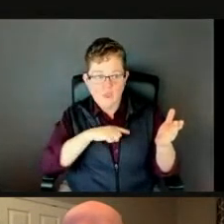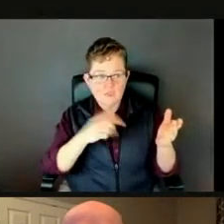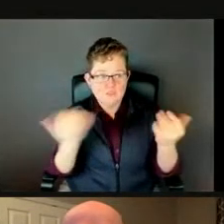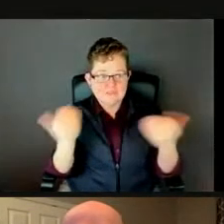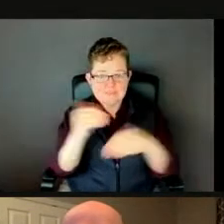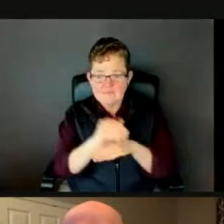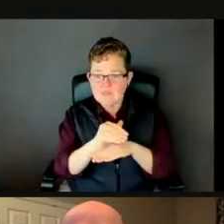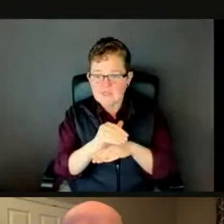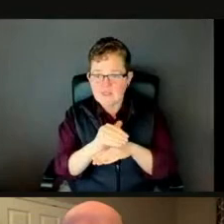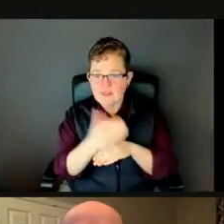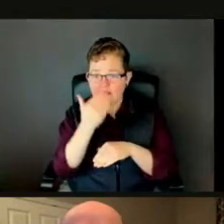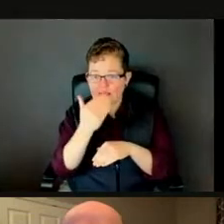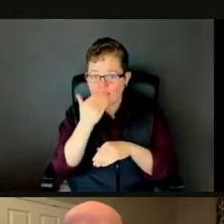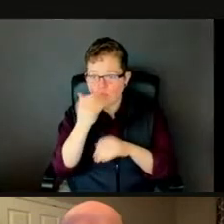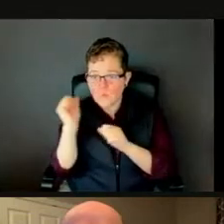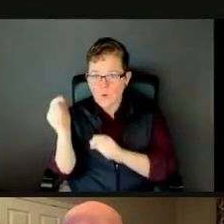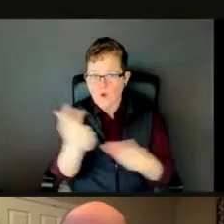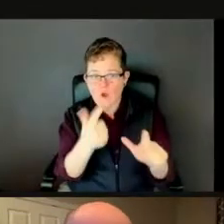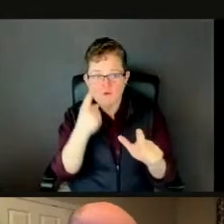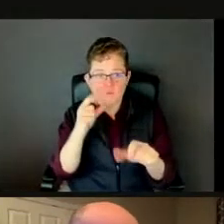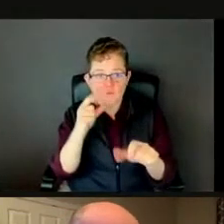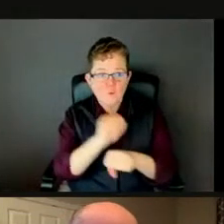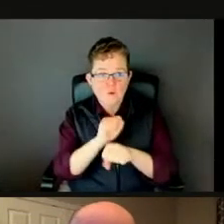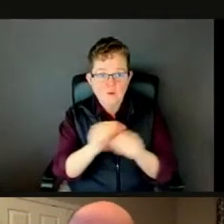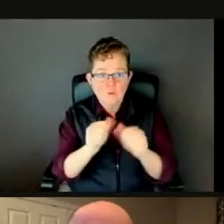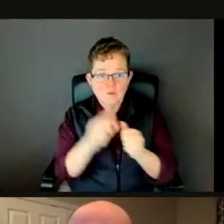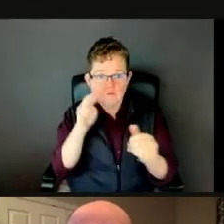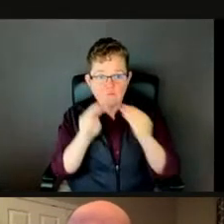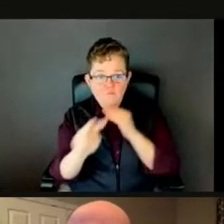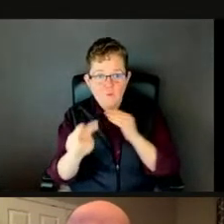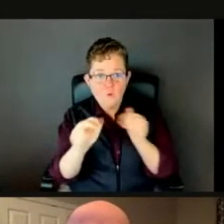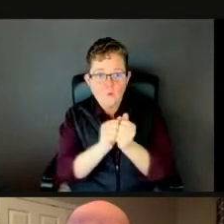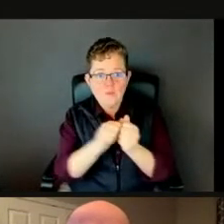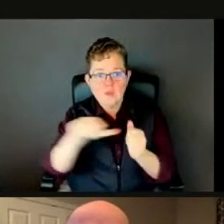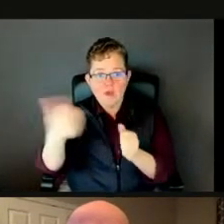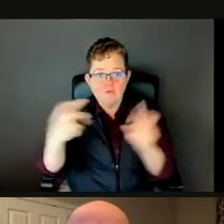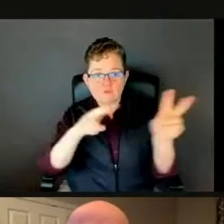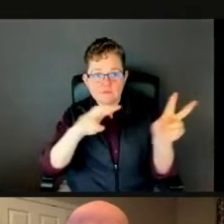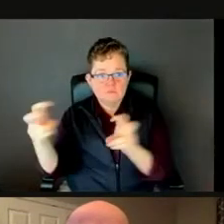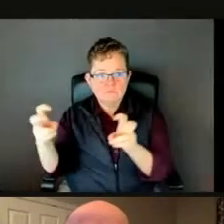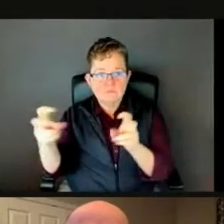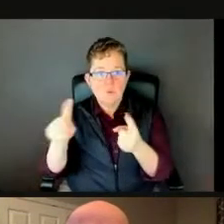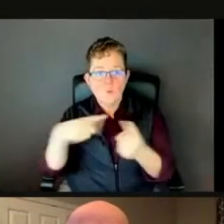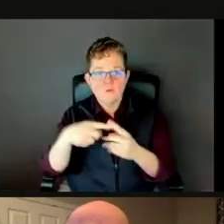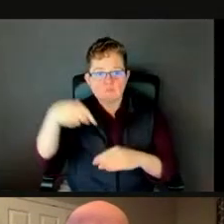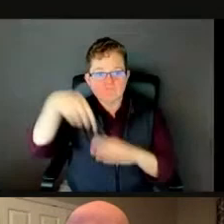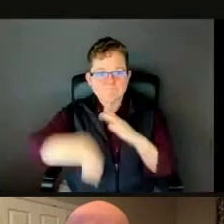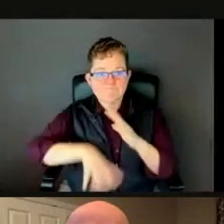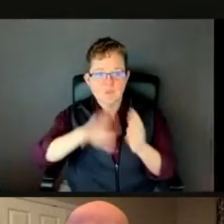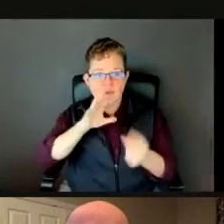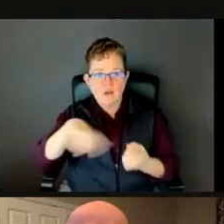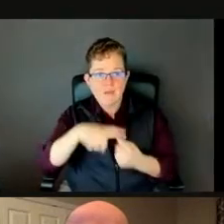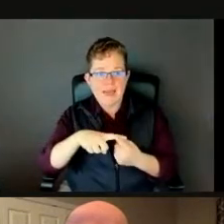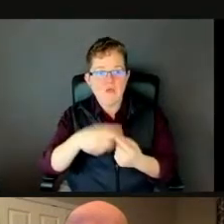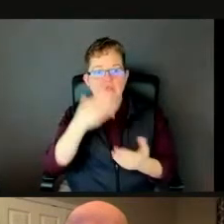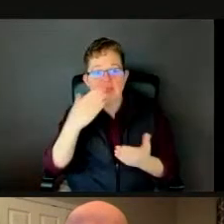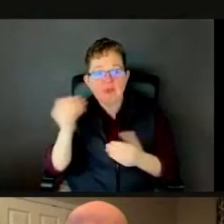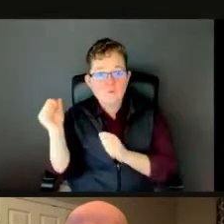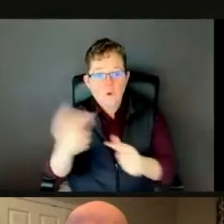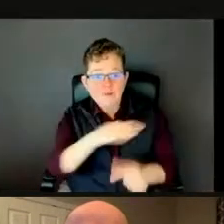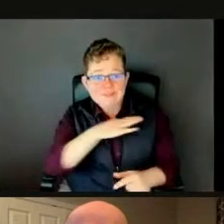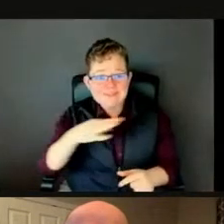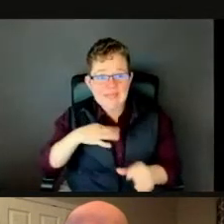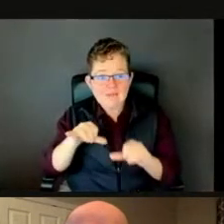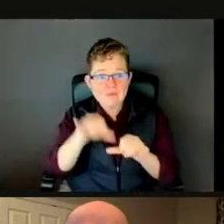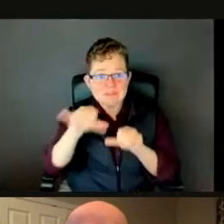you. Look forward to working with you on the remainder of the topics when we have time to discuss them in depth. And thank you to all the staff who stayed here